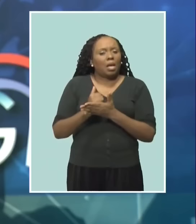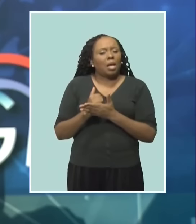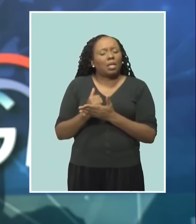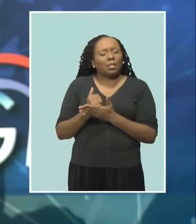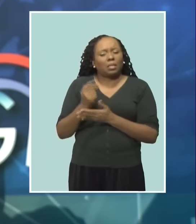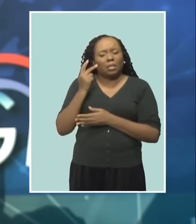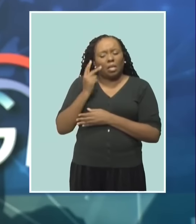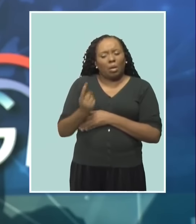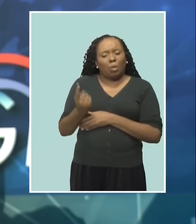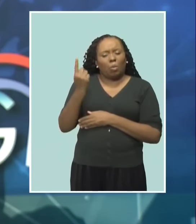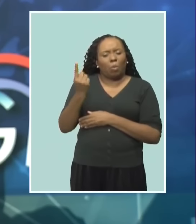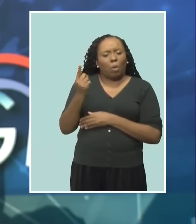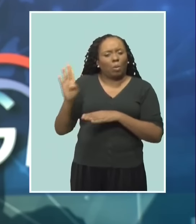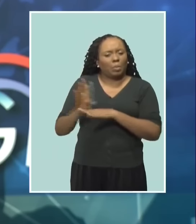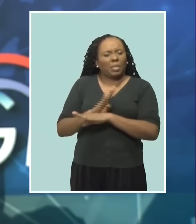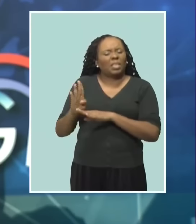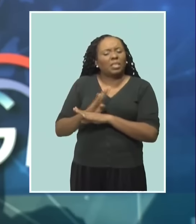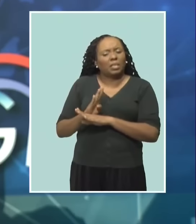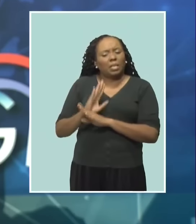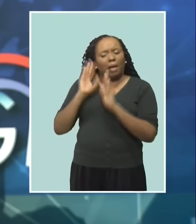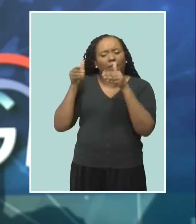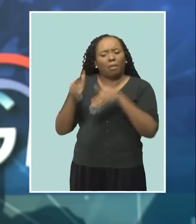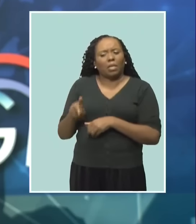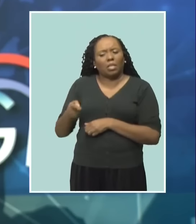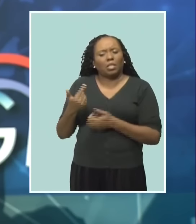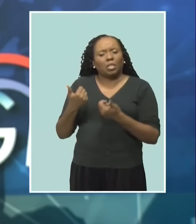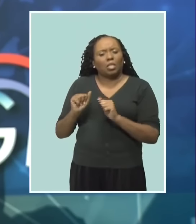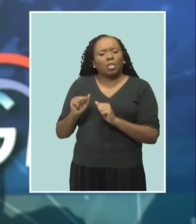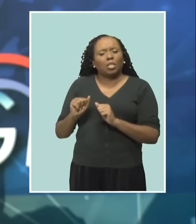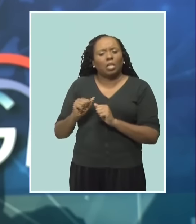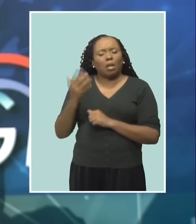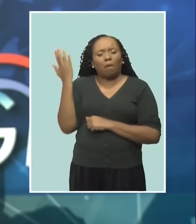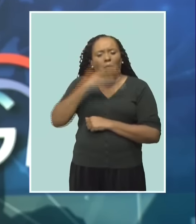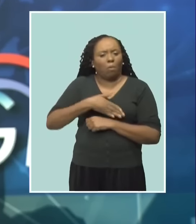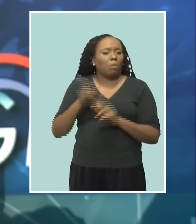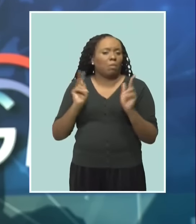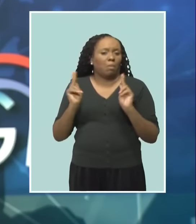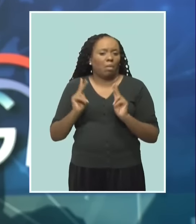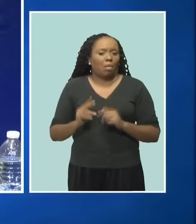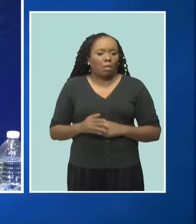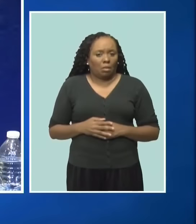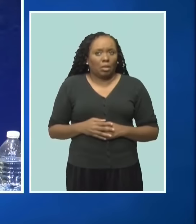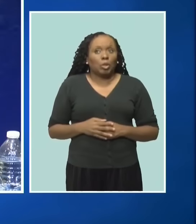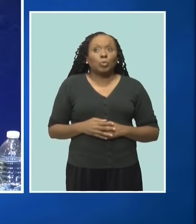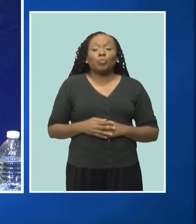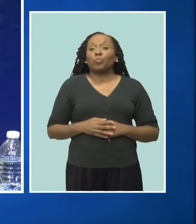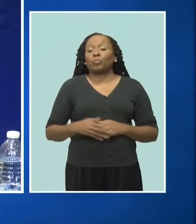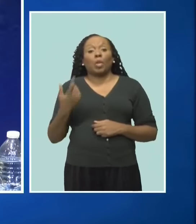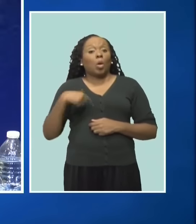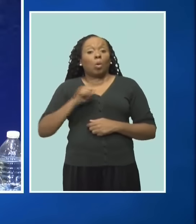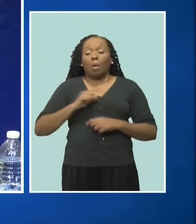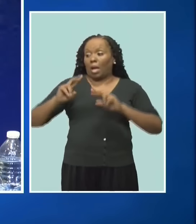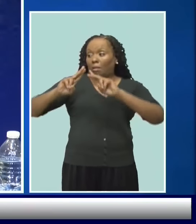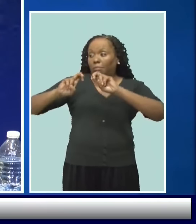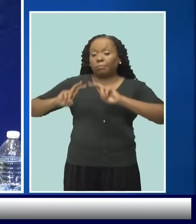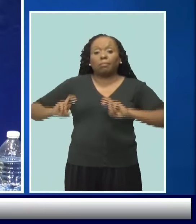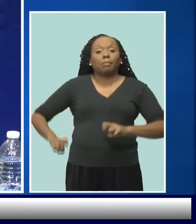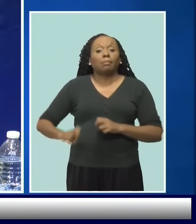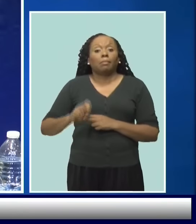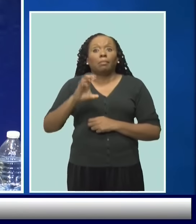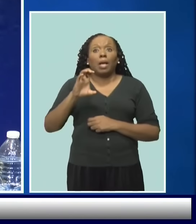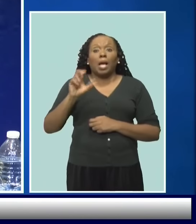had looked into a particular business that had come to his attention. We also did some internal investigation, which at CIPO, and